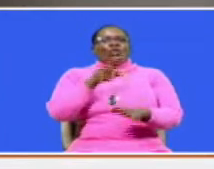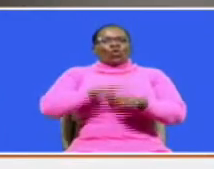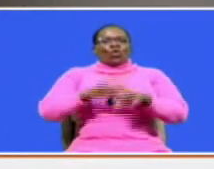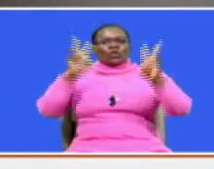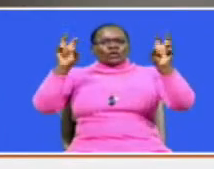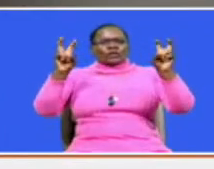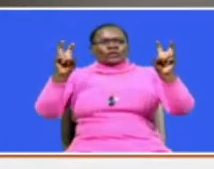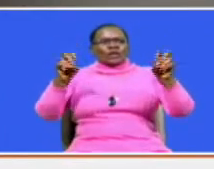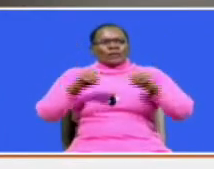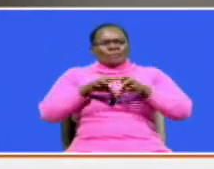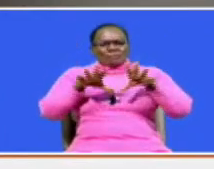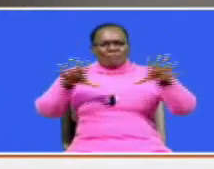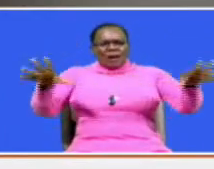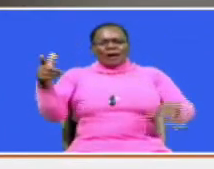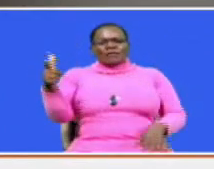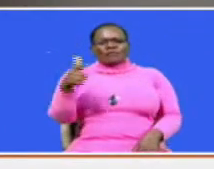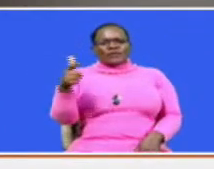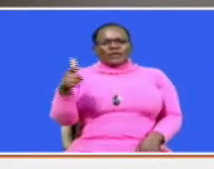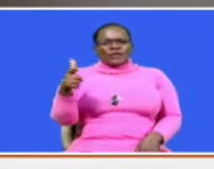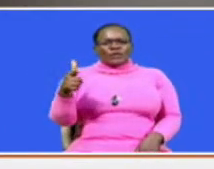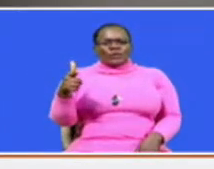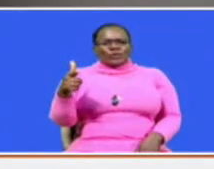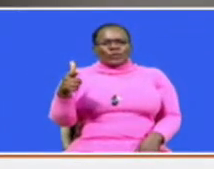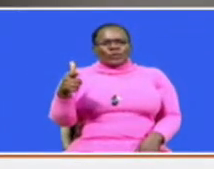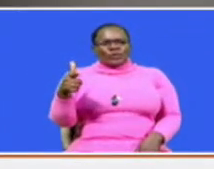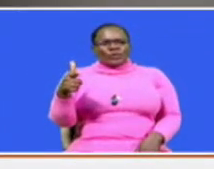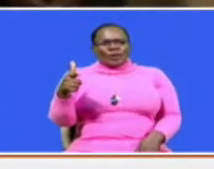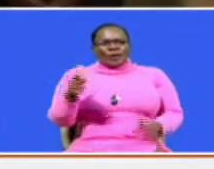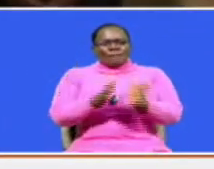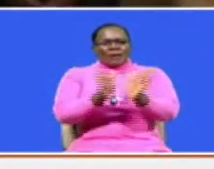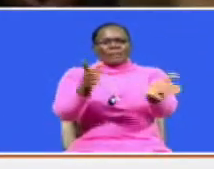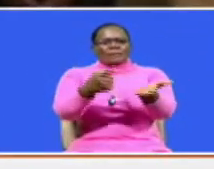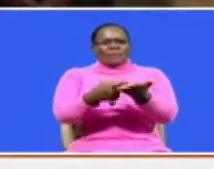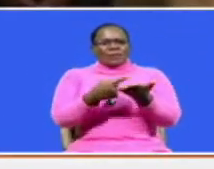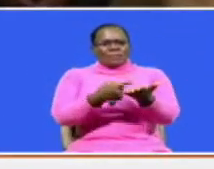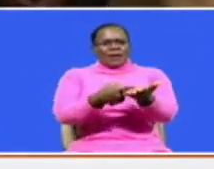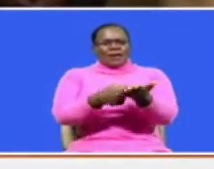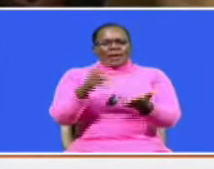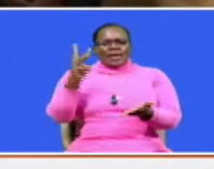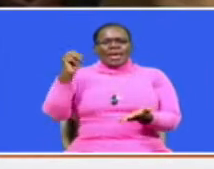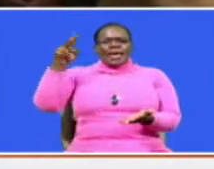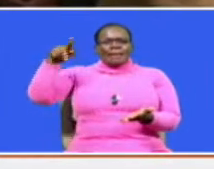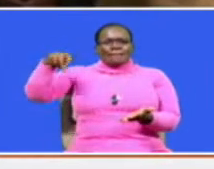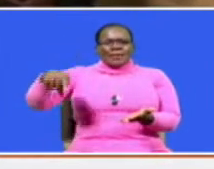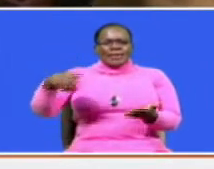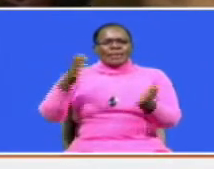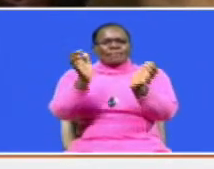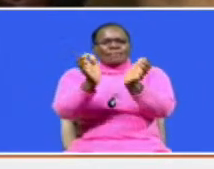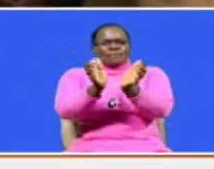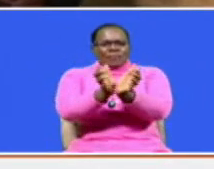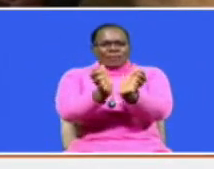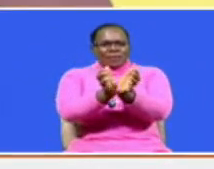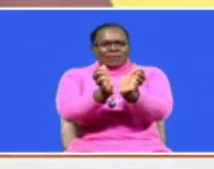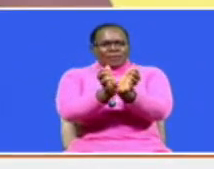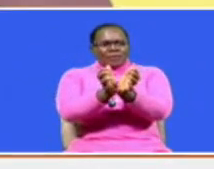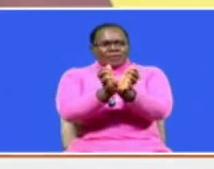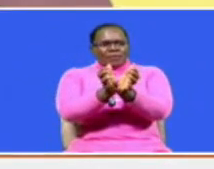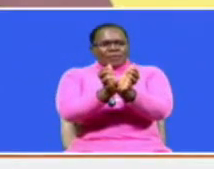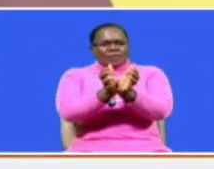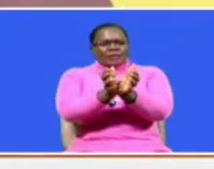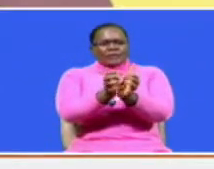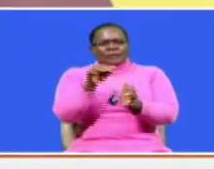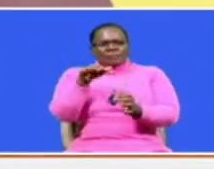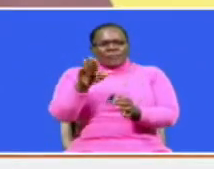In the widely circulated video, which is the subject of a public debate, the legislator, who has since been arrested, was heard alleging